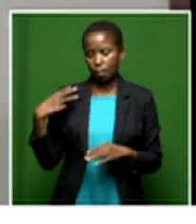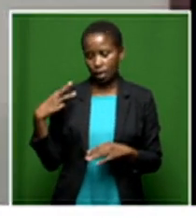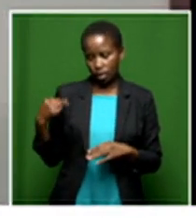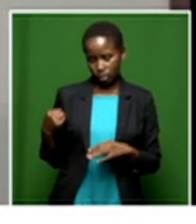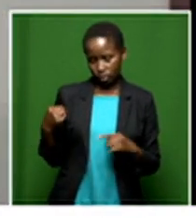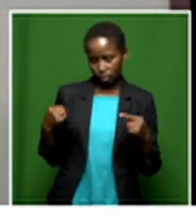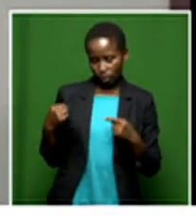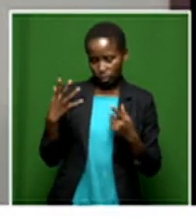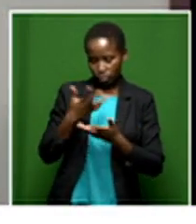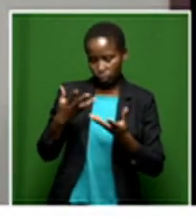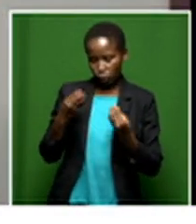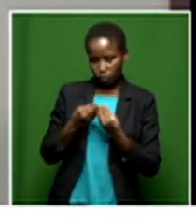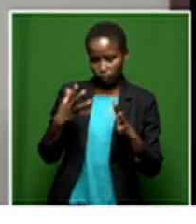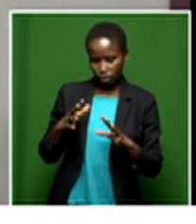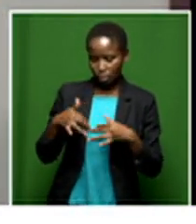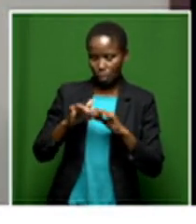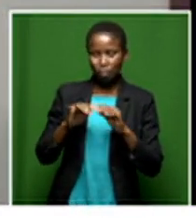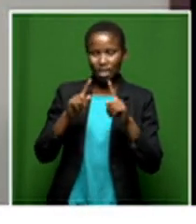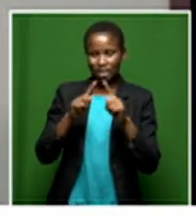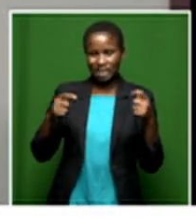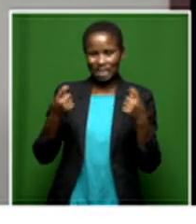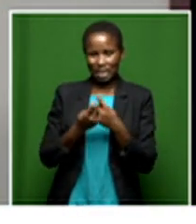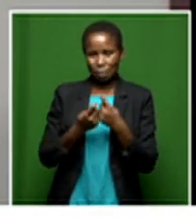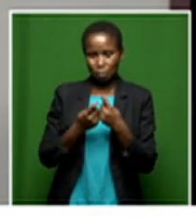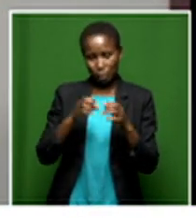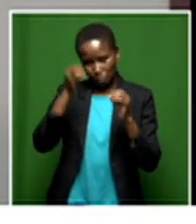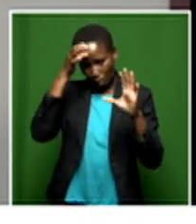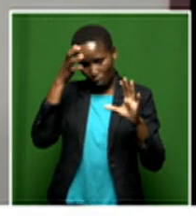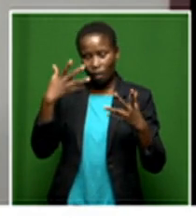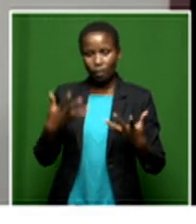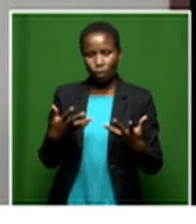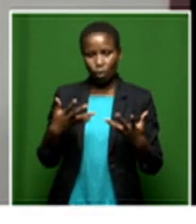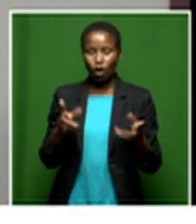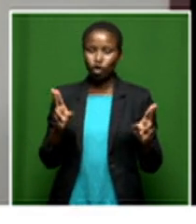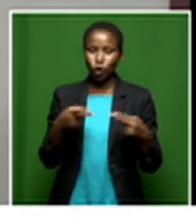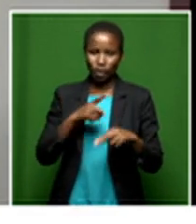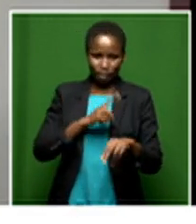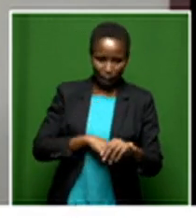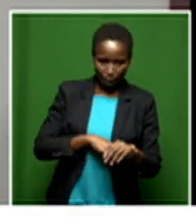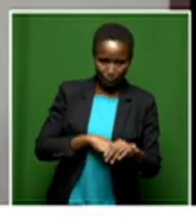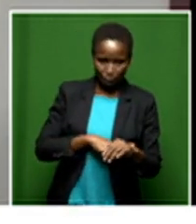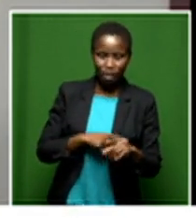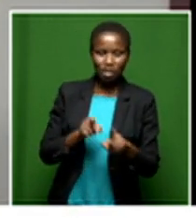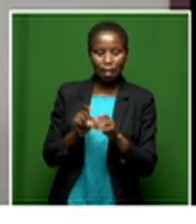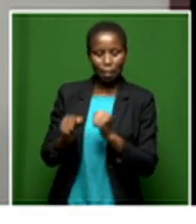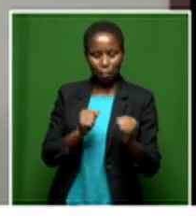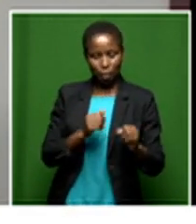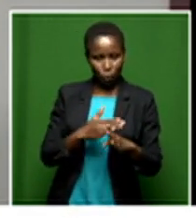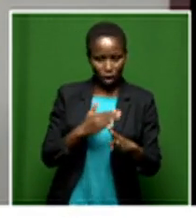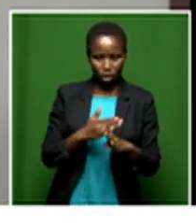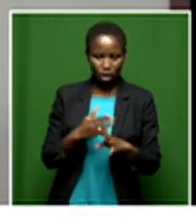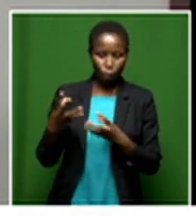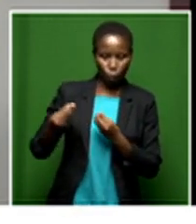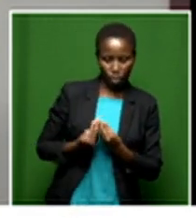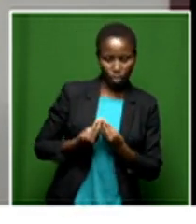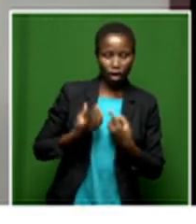in a team of experts for a fixed term, short term, and the terms of reference for that team to work with us, the